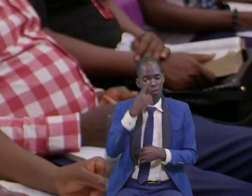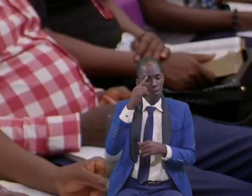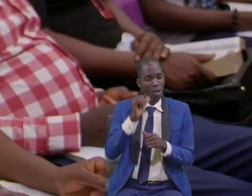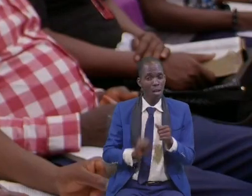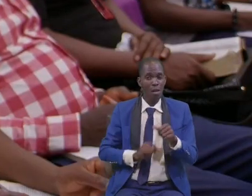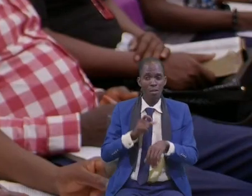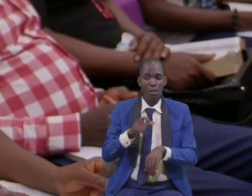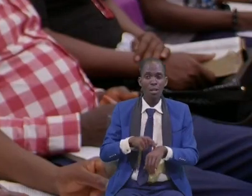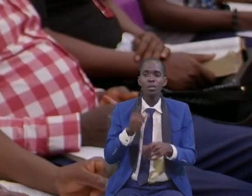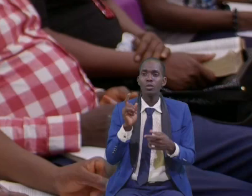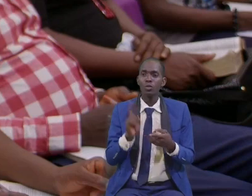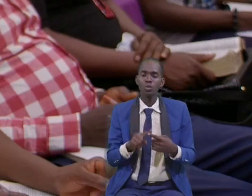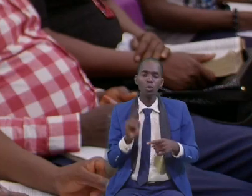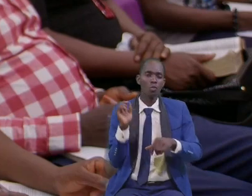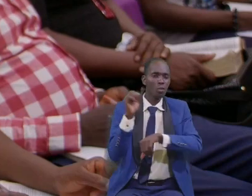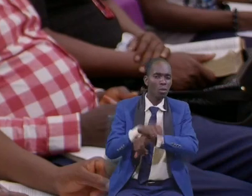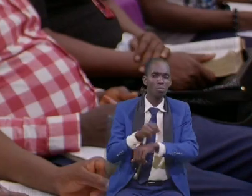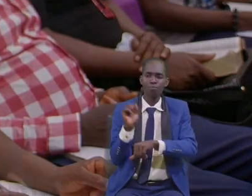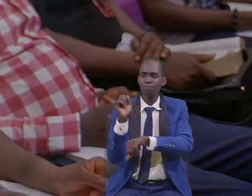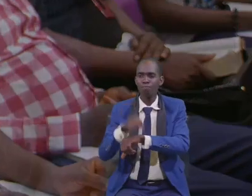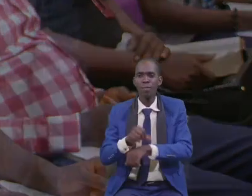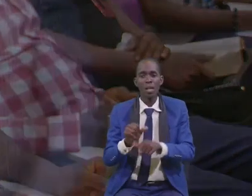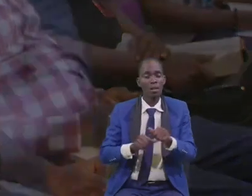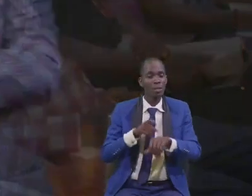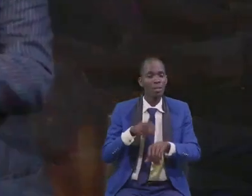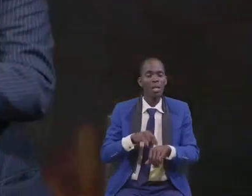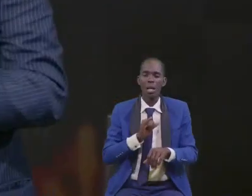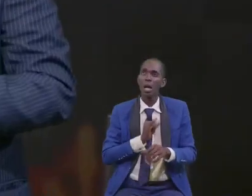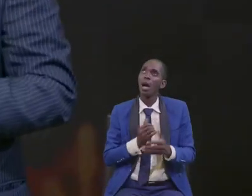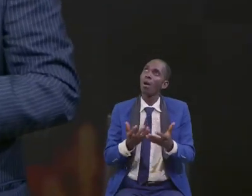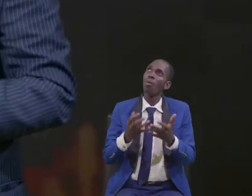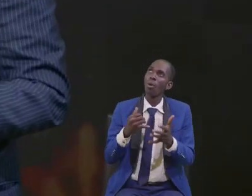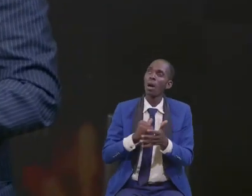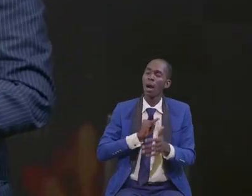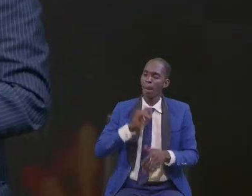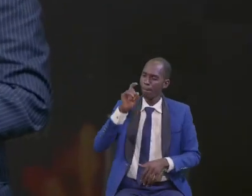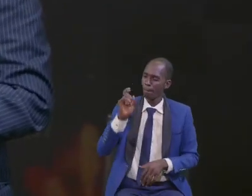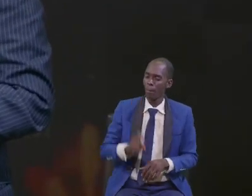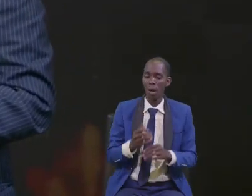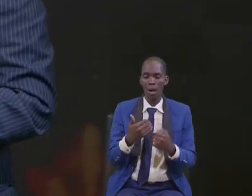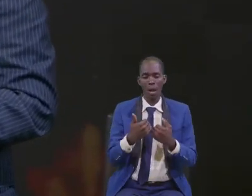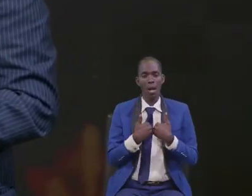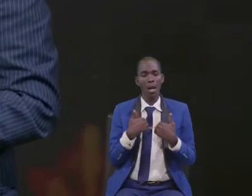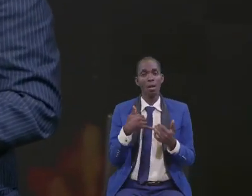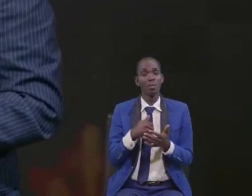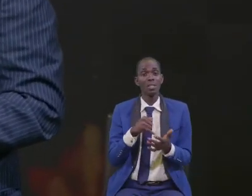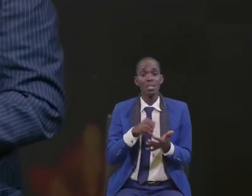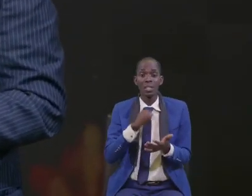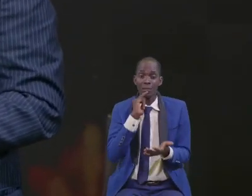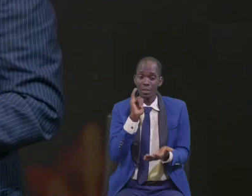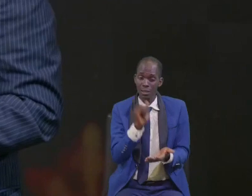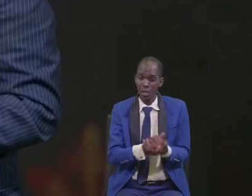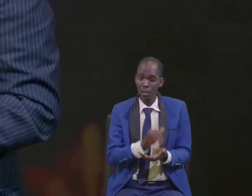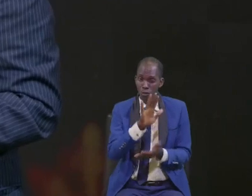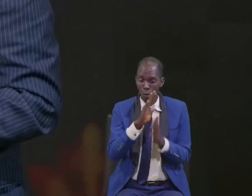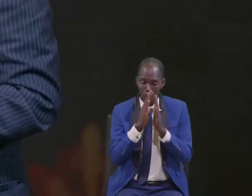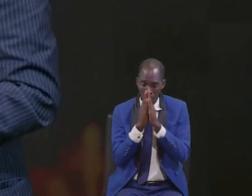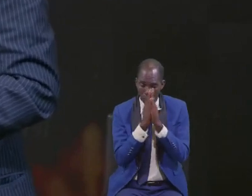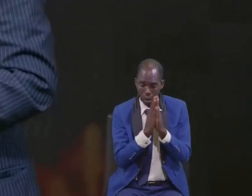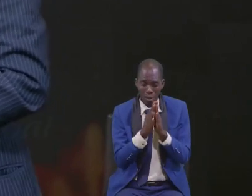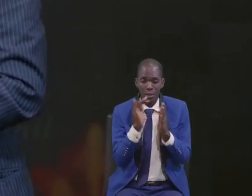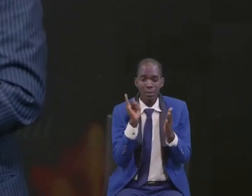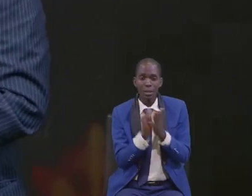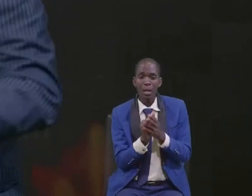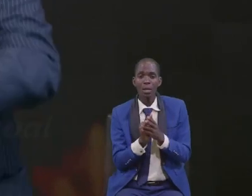be overcome, I want it, I must have it. It is that prayer, that prevailing prayer,